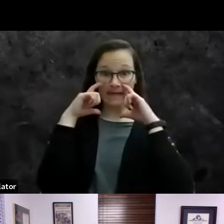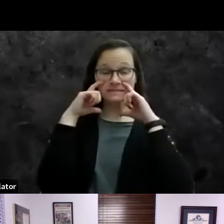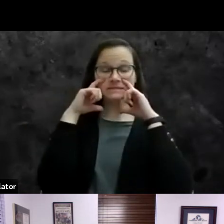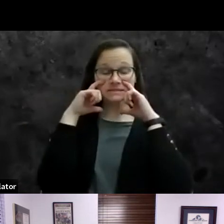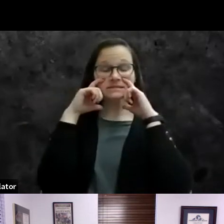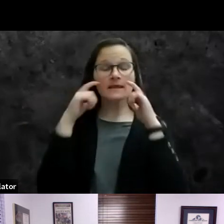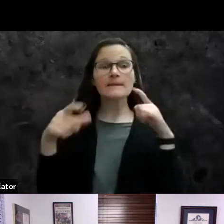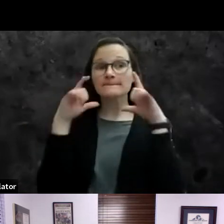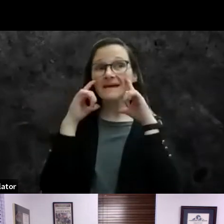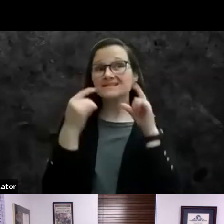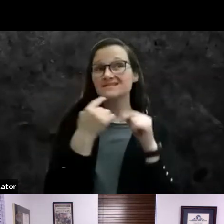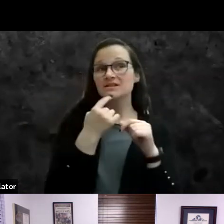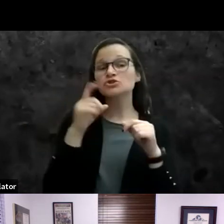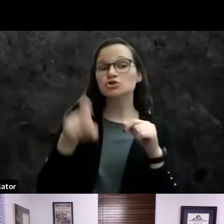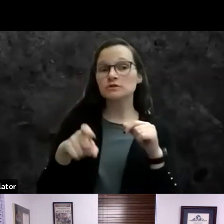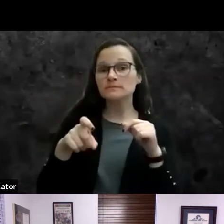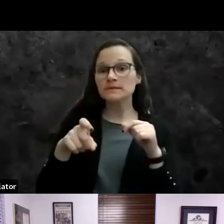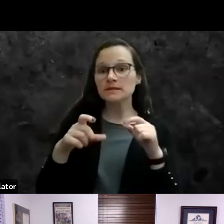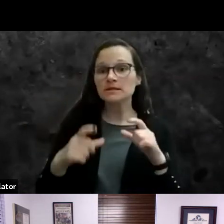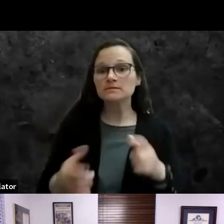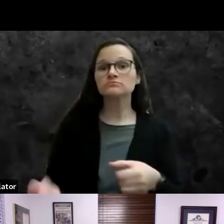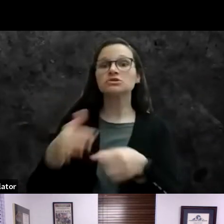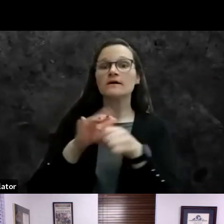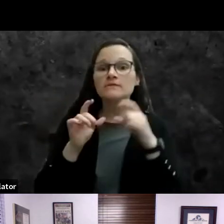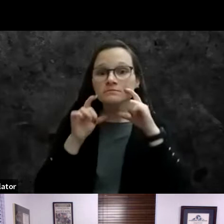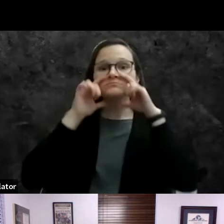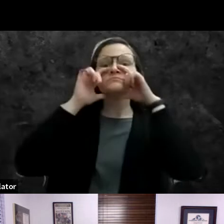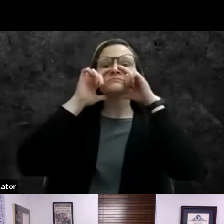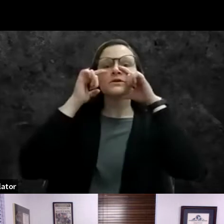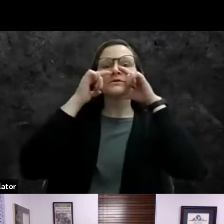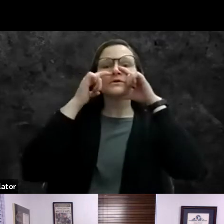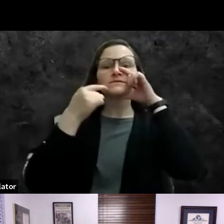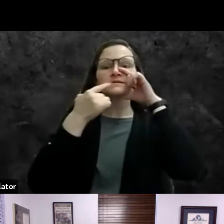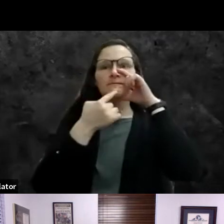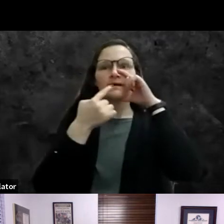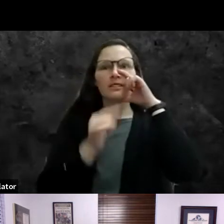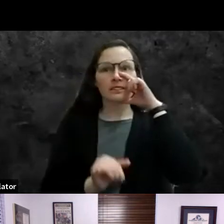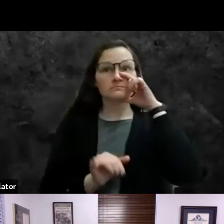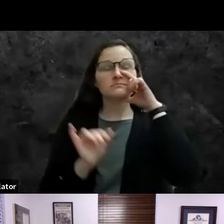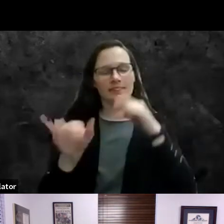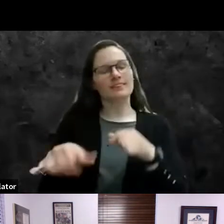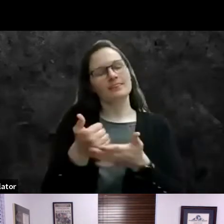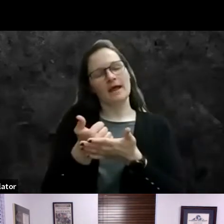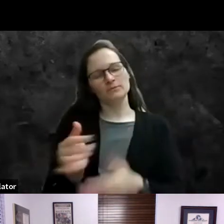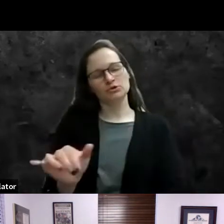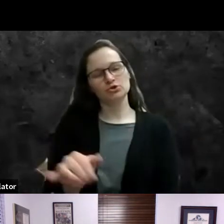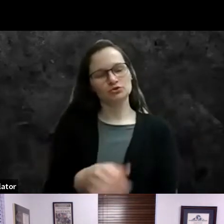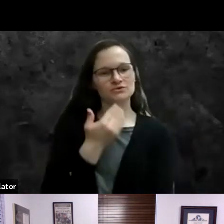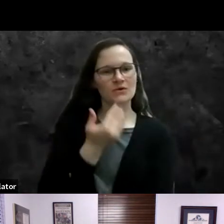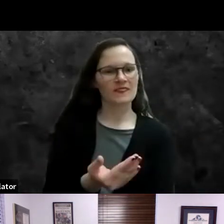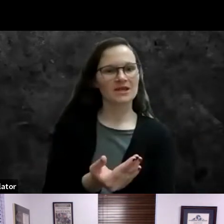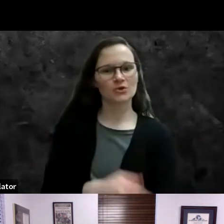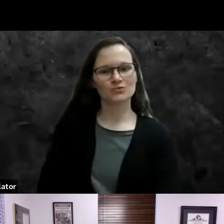signage points out that it should be over the nose and under, you know, over the mouth. And I think that signage helps as well. Thank you, Dr.